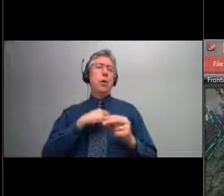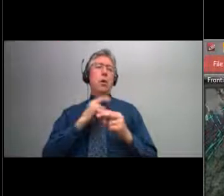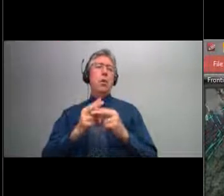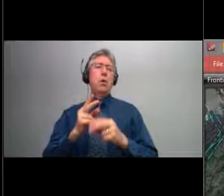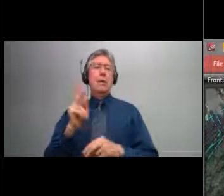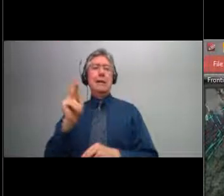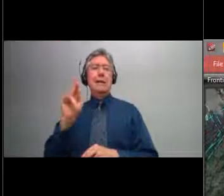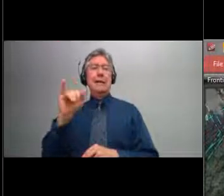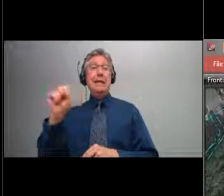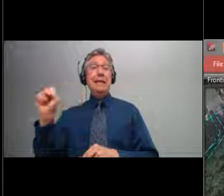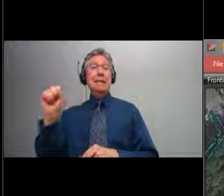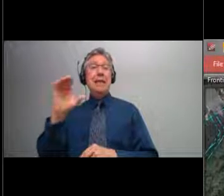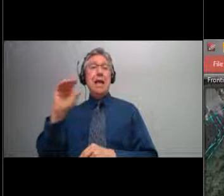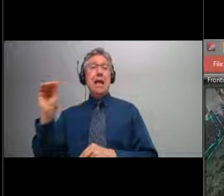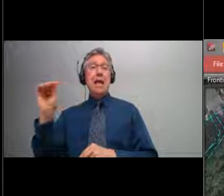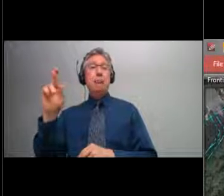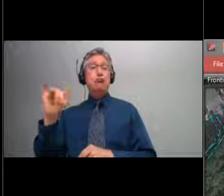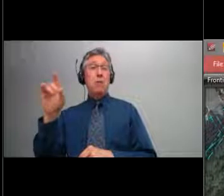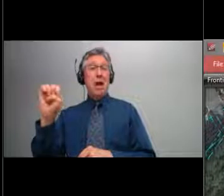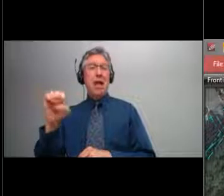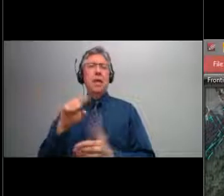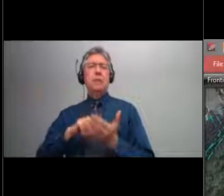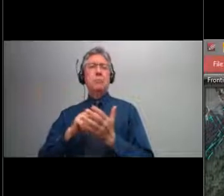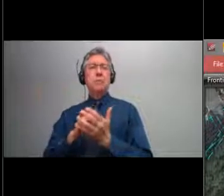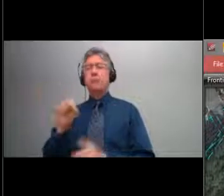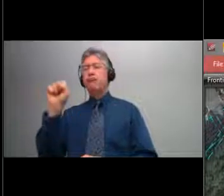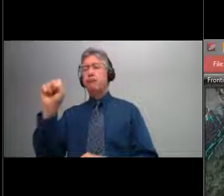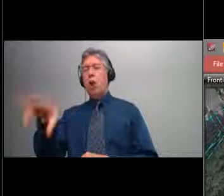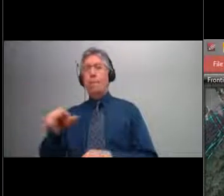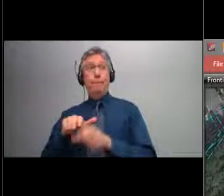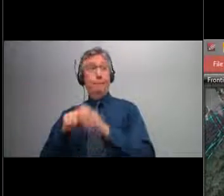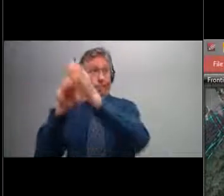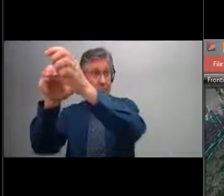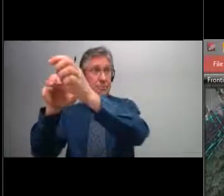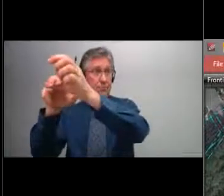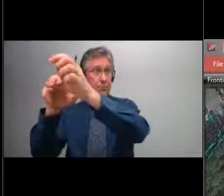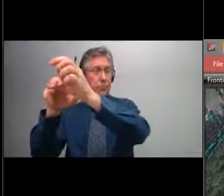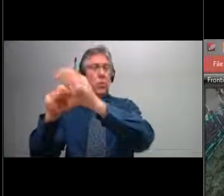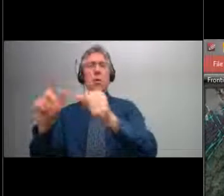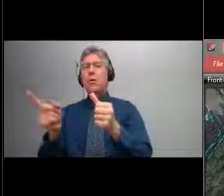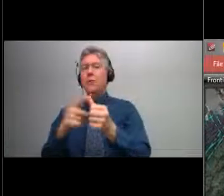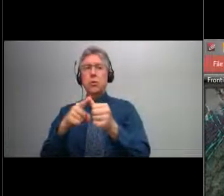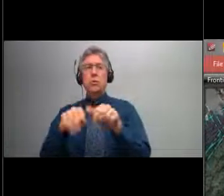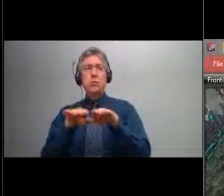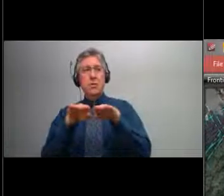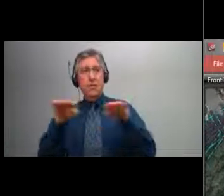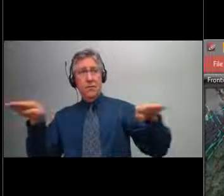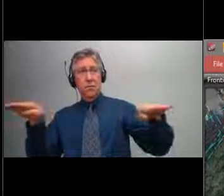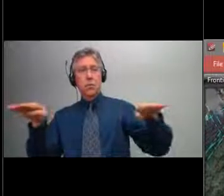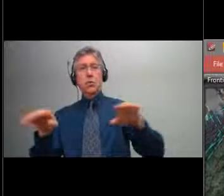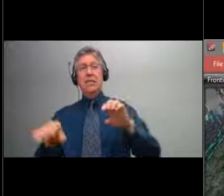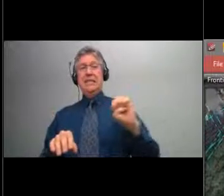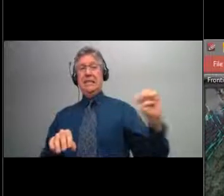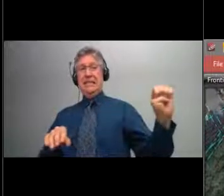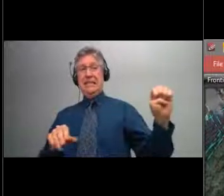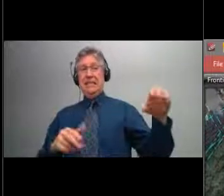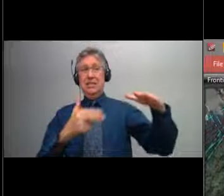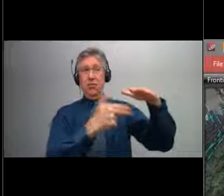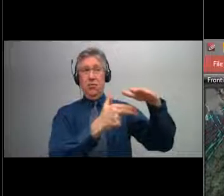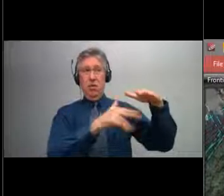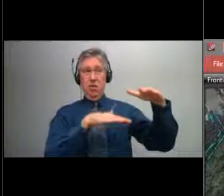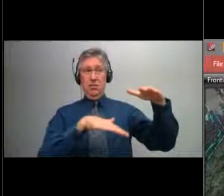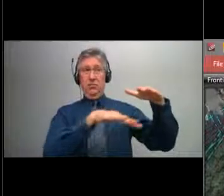station. The primary point is in the ground floor of the east garage,